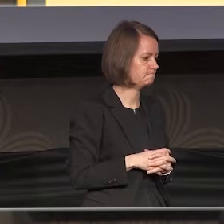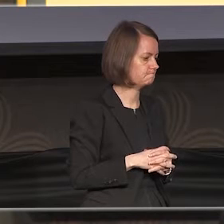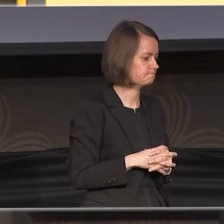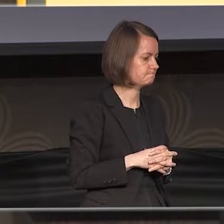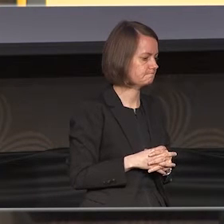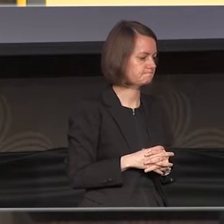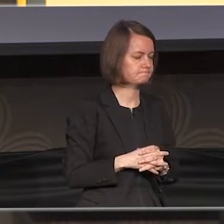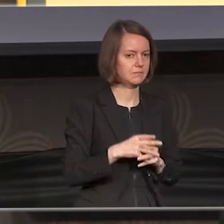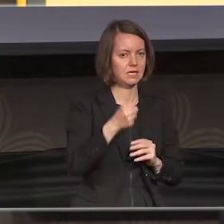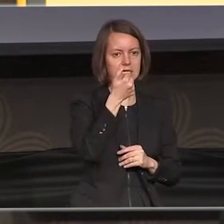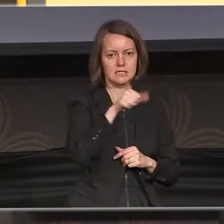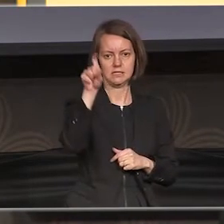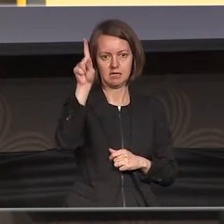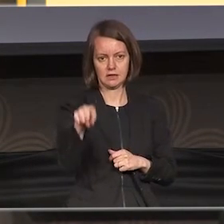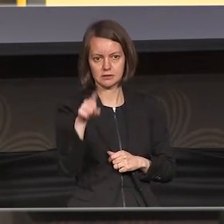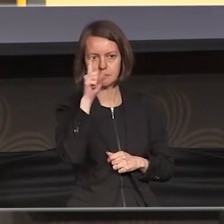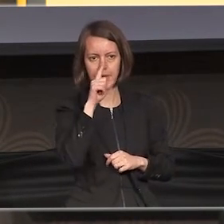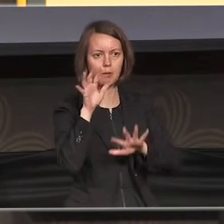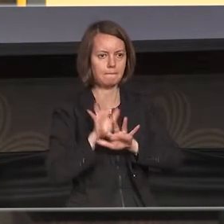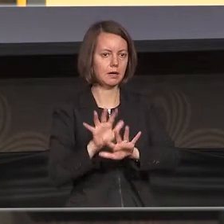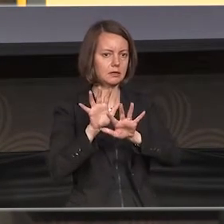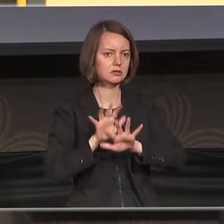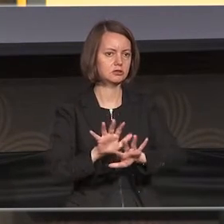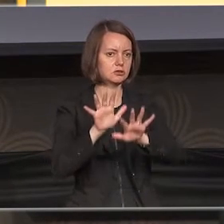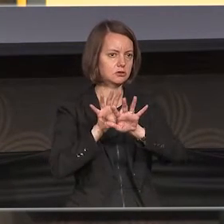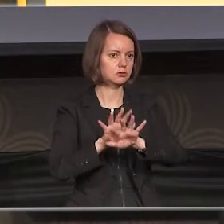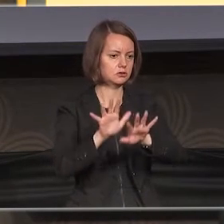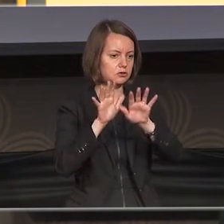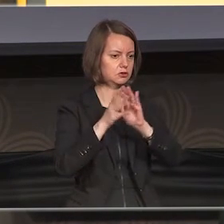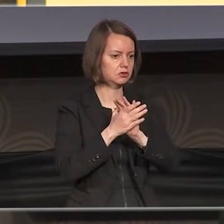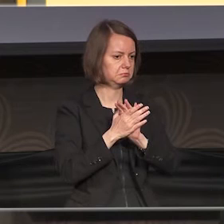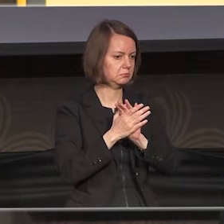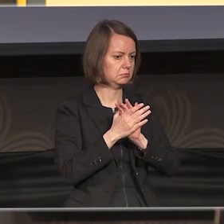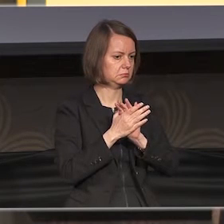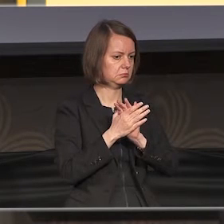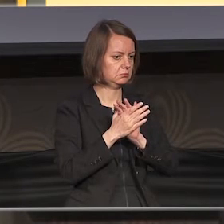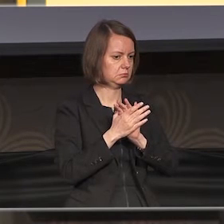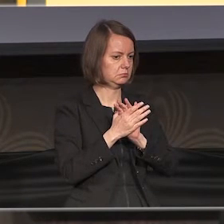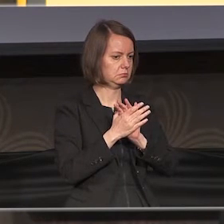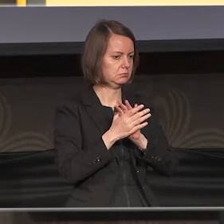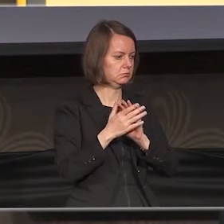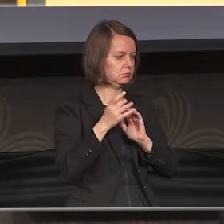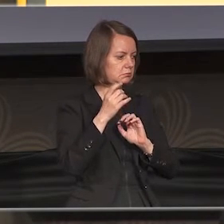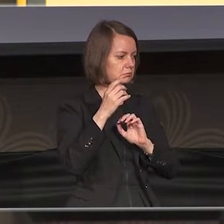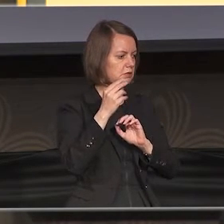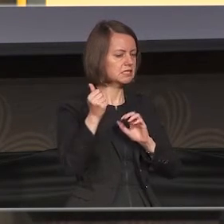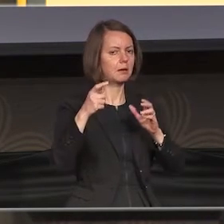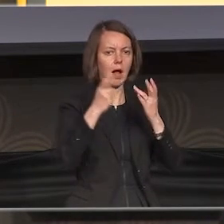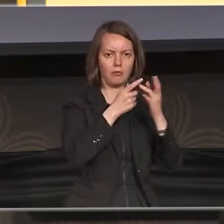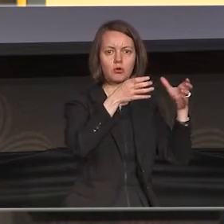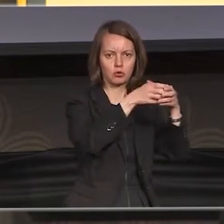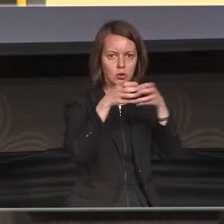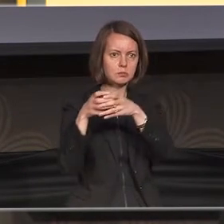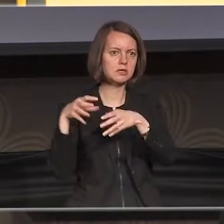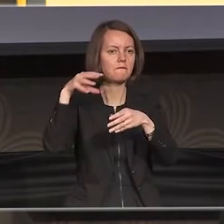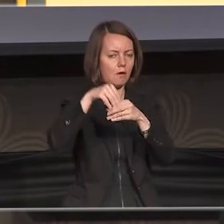Over 60,000 people marched. Julian Lennon got on board and supported the Action of Political Prisoners. Jean Leman got on board in the USA